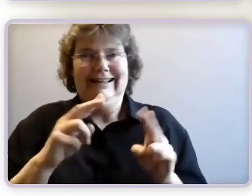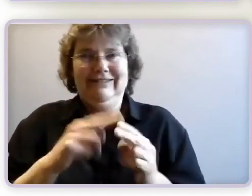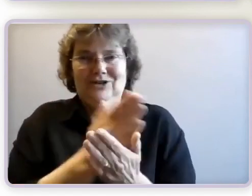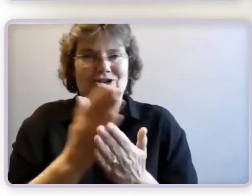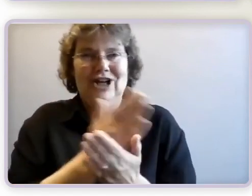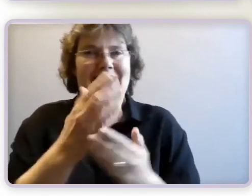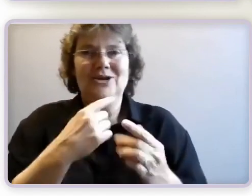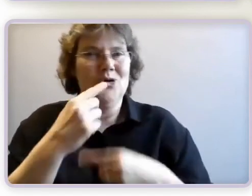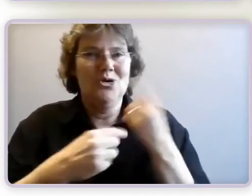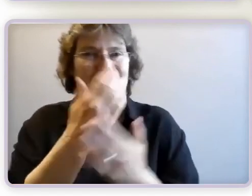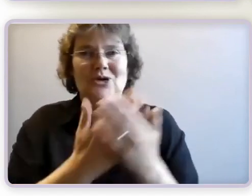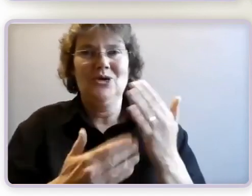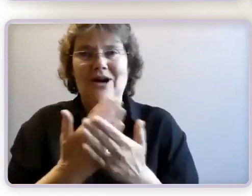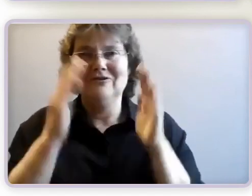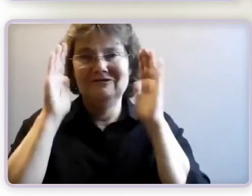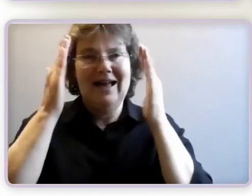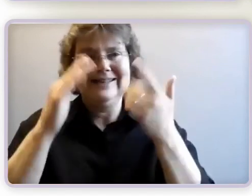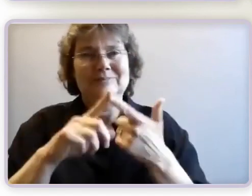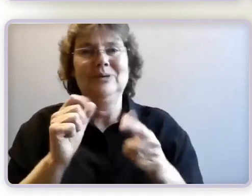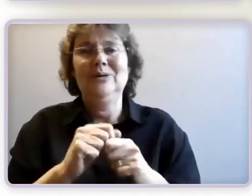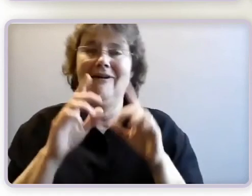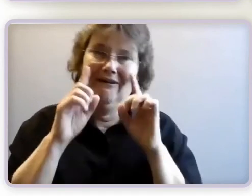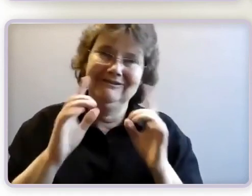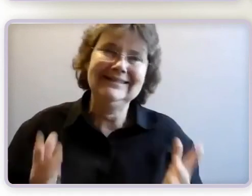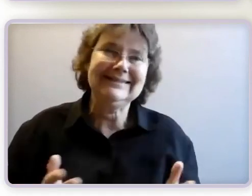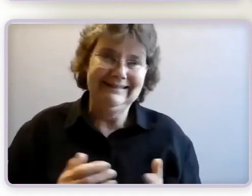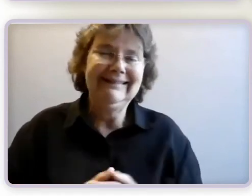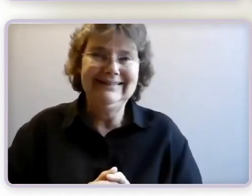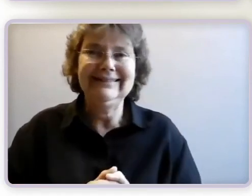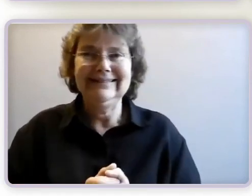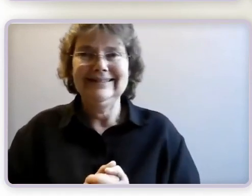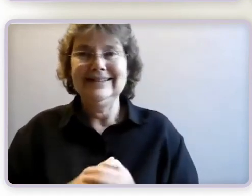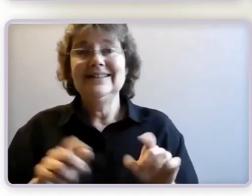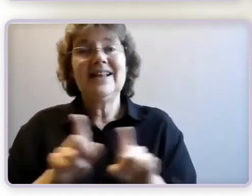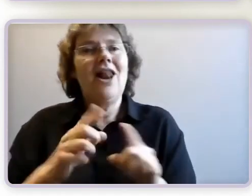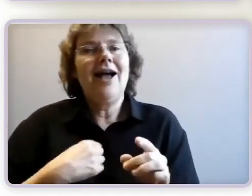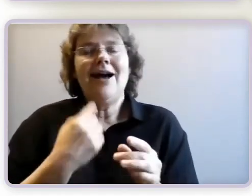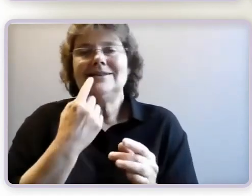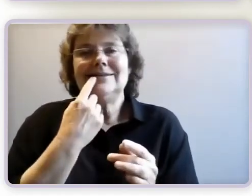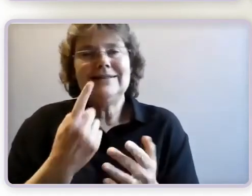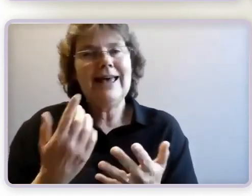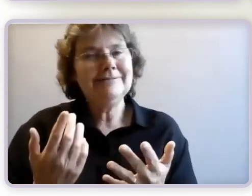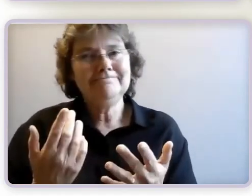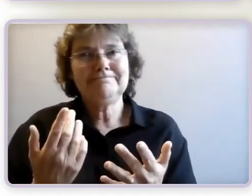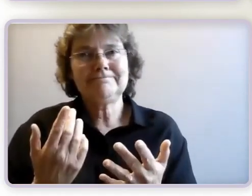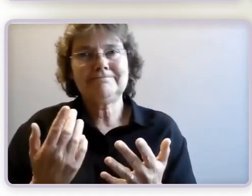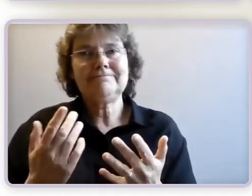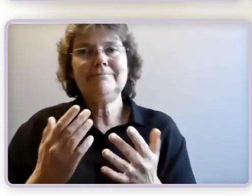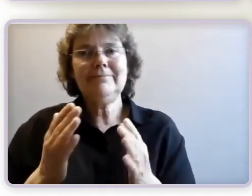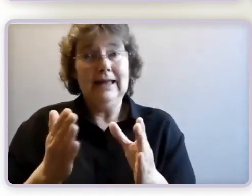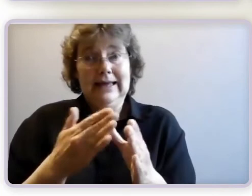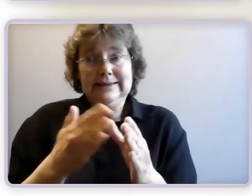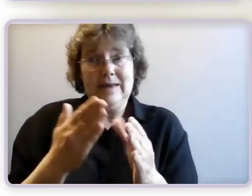Yeah, obviously not. So, yeah, like I said, it depends on the